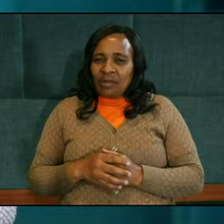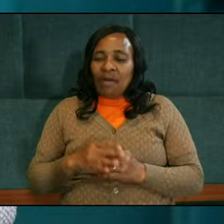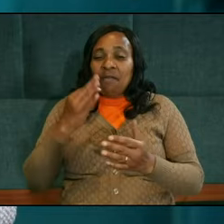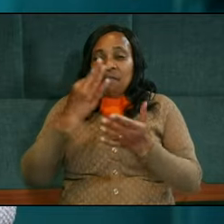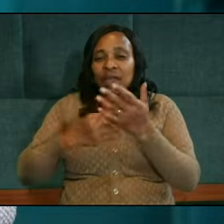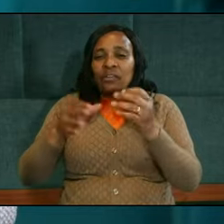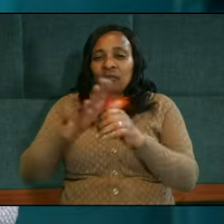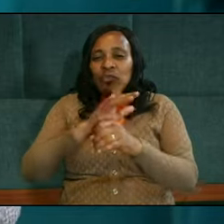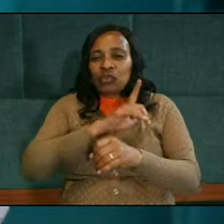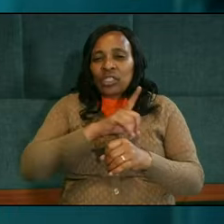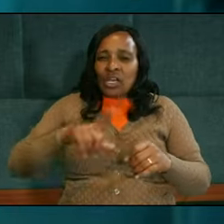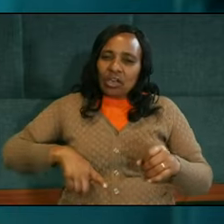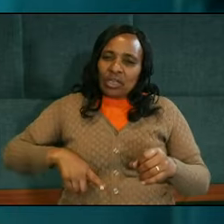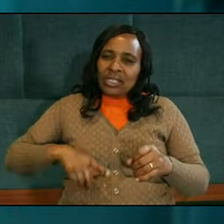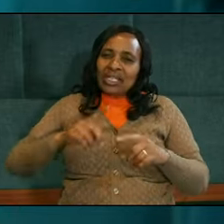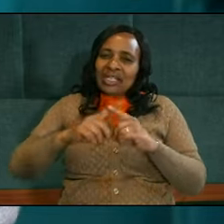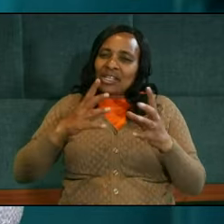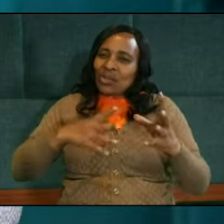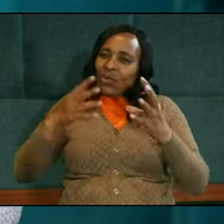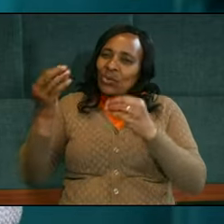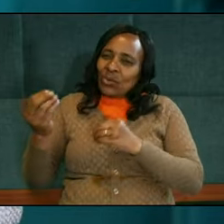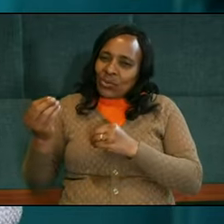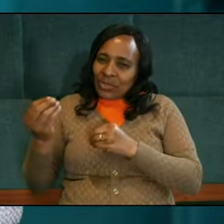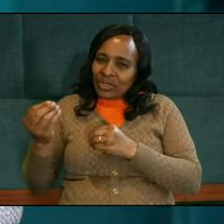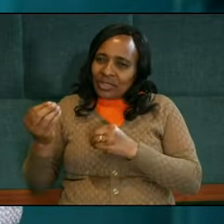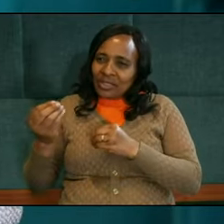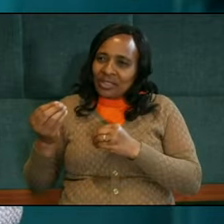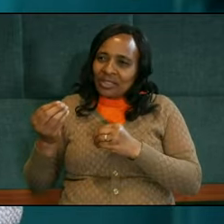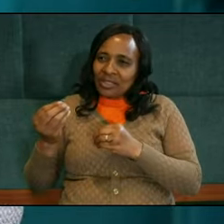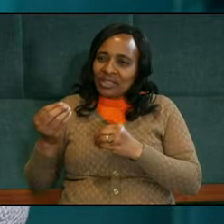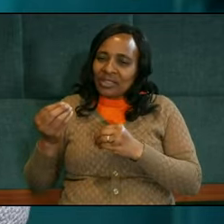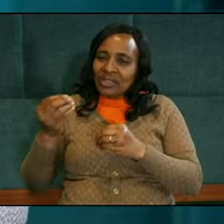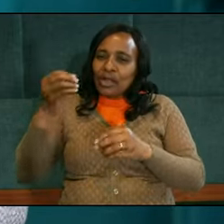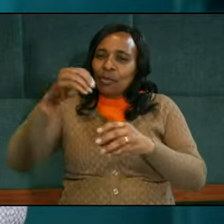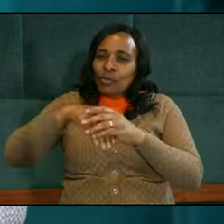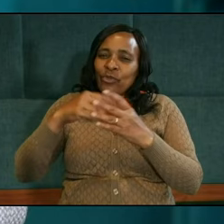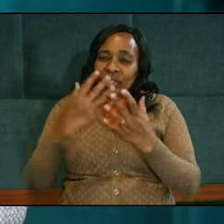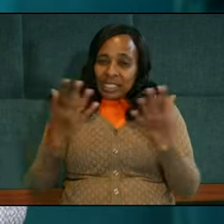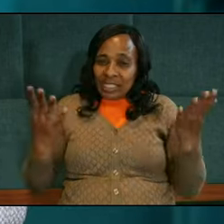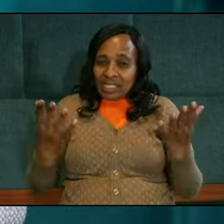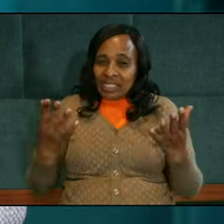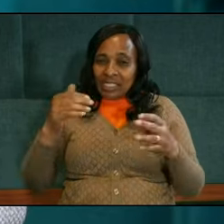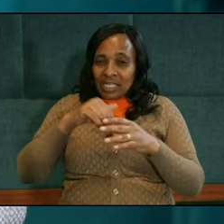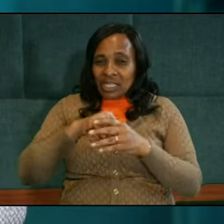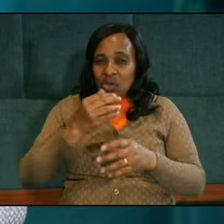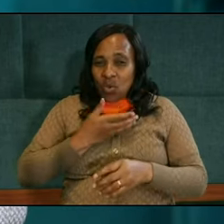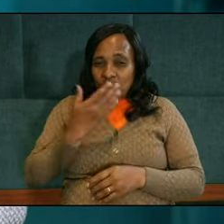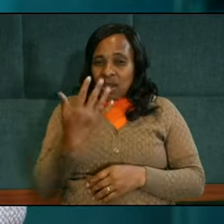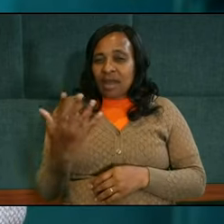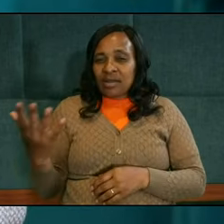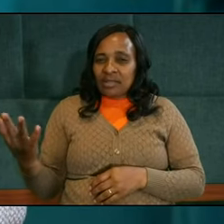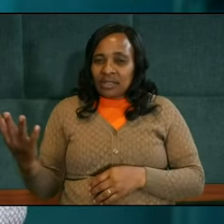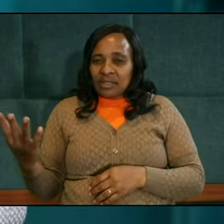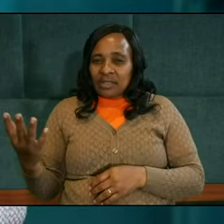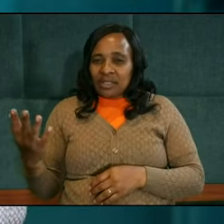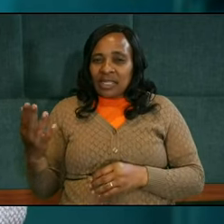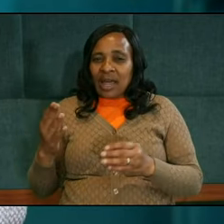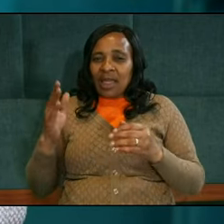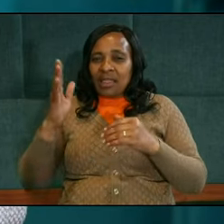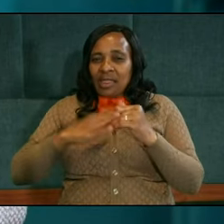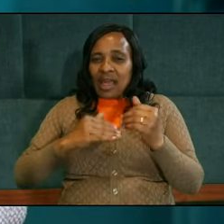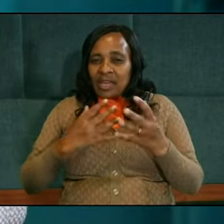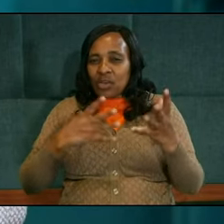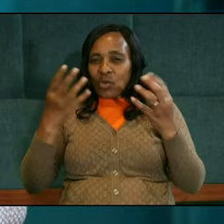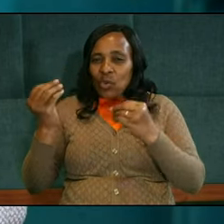to the Lord, and he even goes to the extent of putting things in his own hands and consulting a medium instead of going to